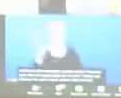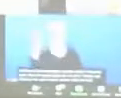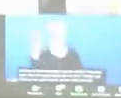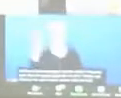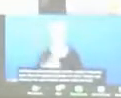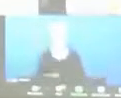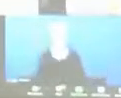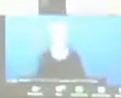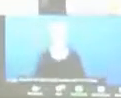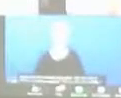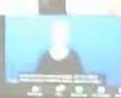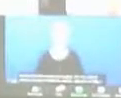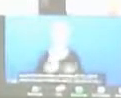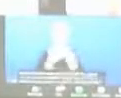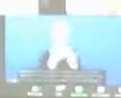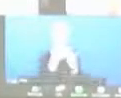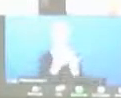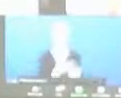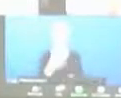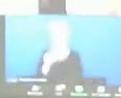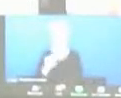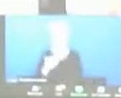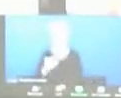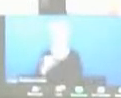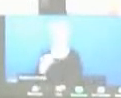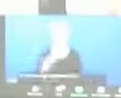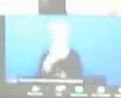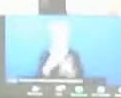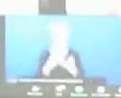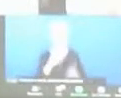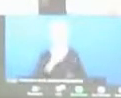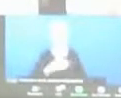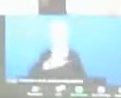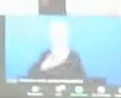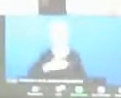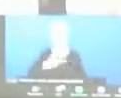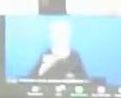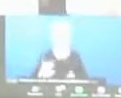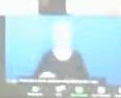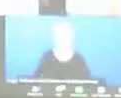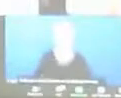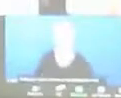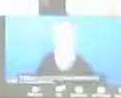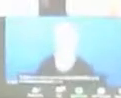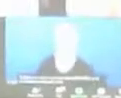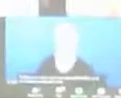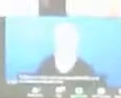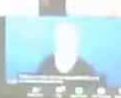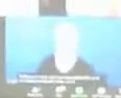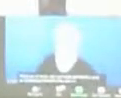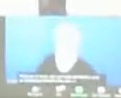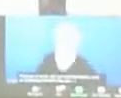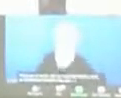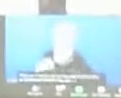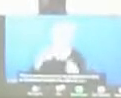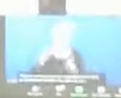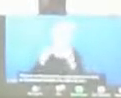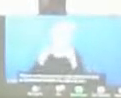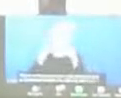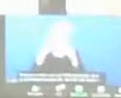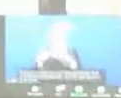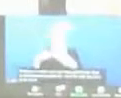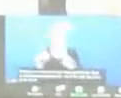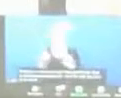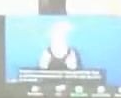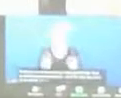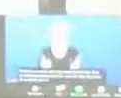Thanks, Alyssa, and yeah, thanks so much. And I'm really glad that this show, I've been looking forward to this since the time that we've been able to